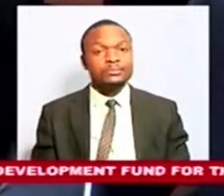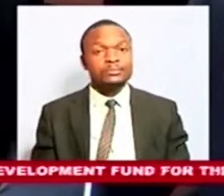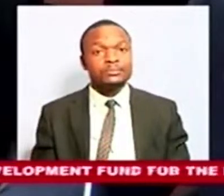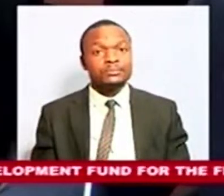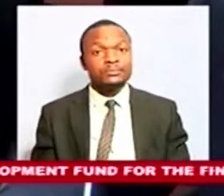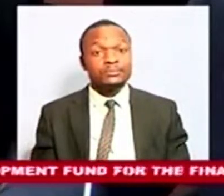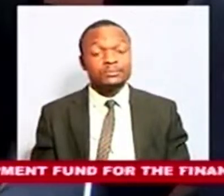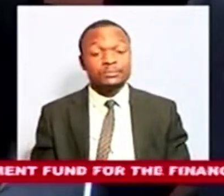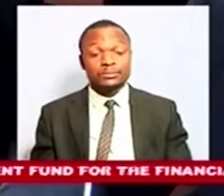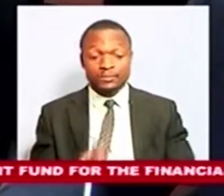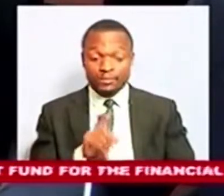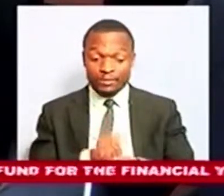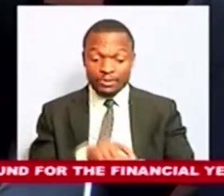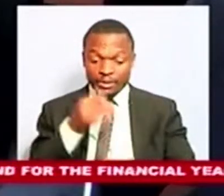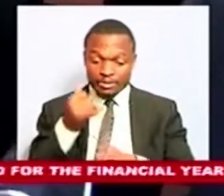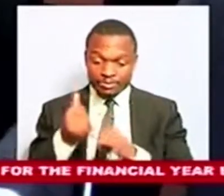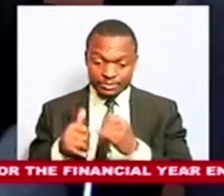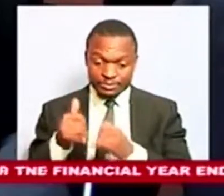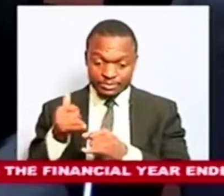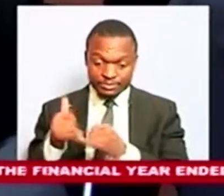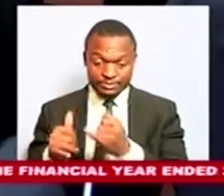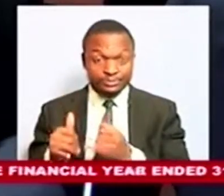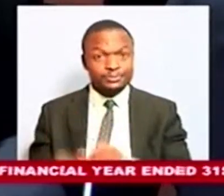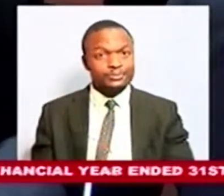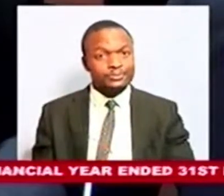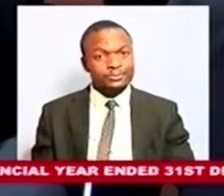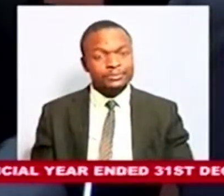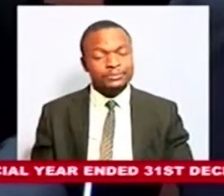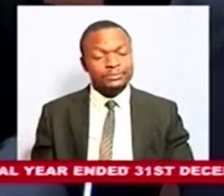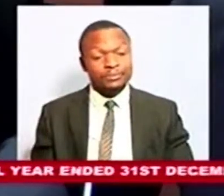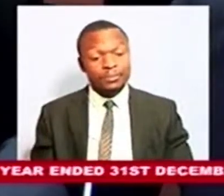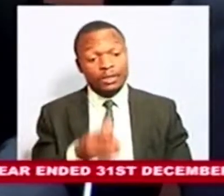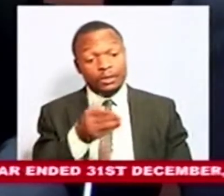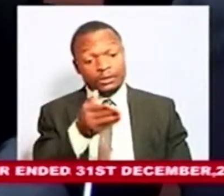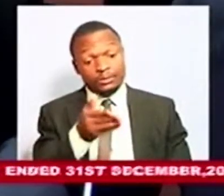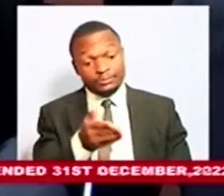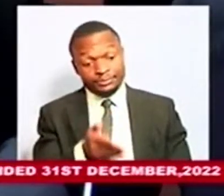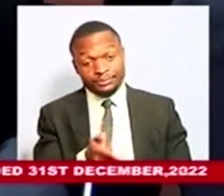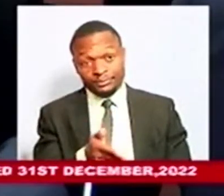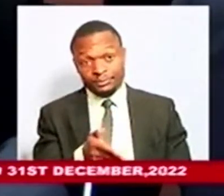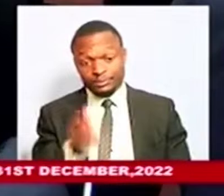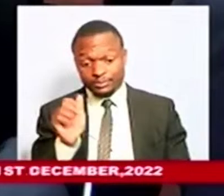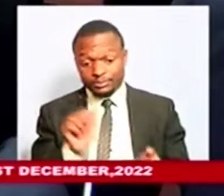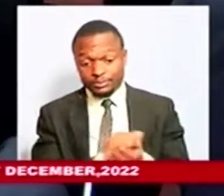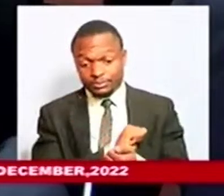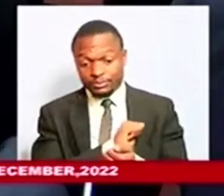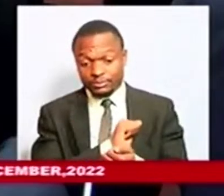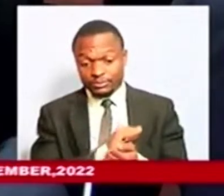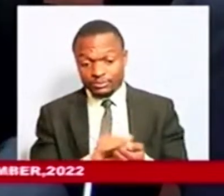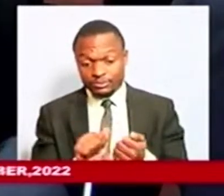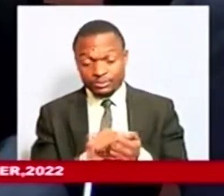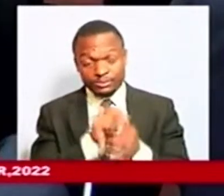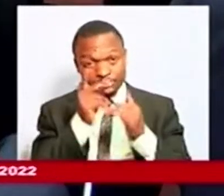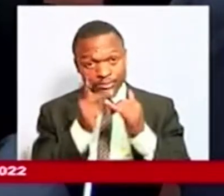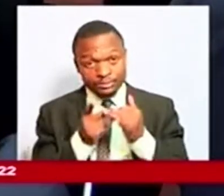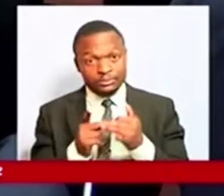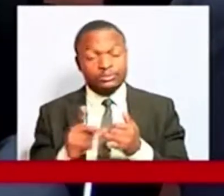At the time of completion, was this defect part of